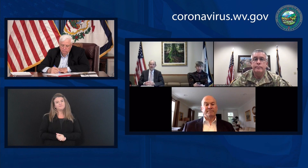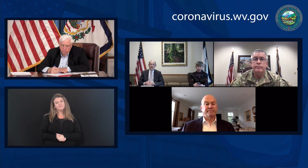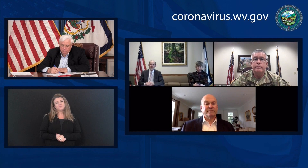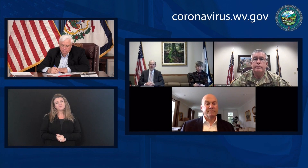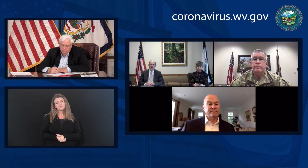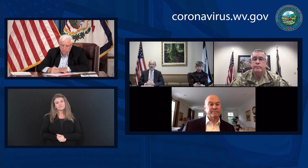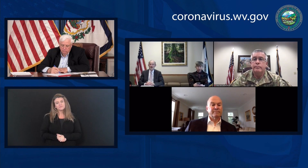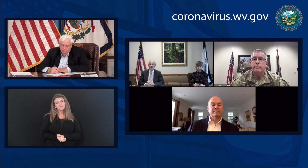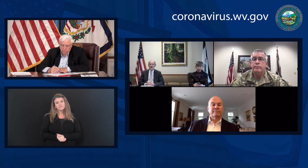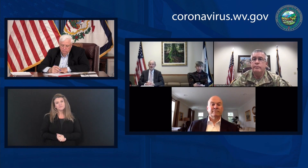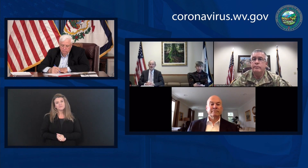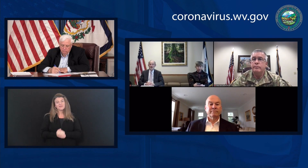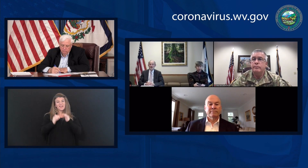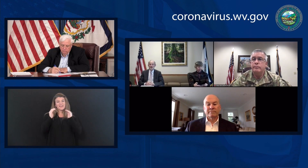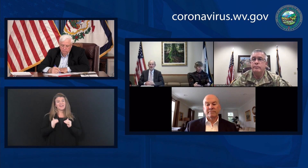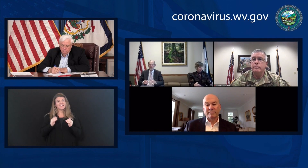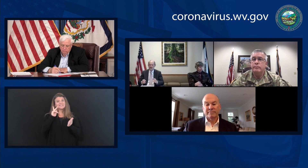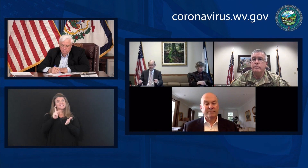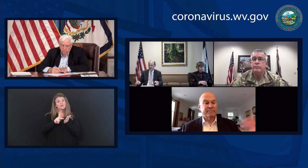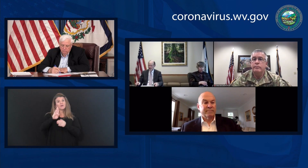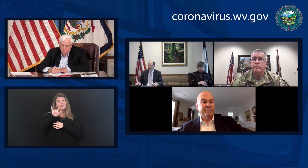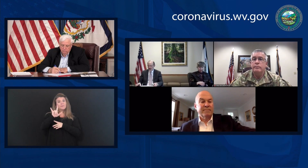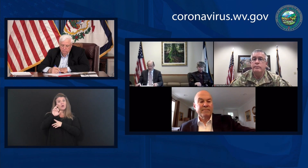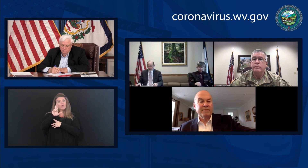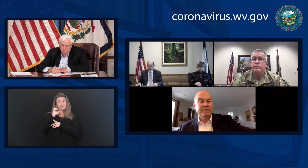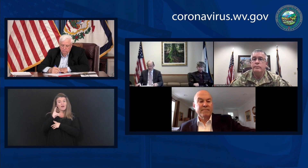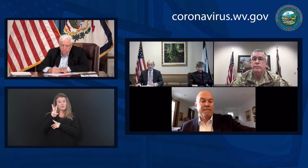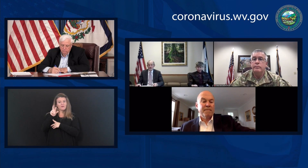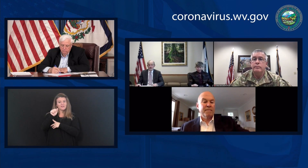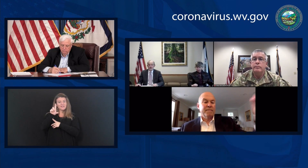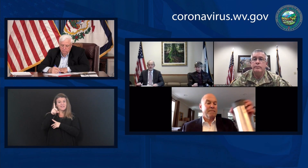to Secretary Bill Crouch with the West Virginia DHHR.